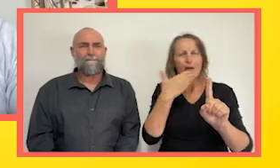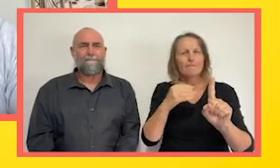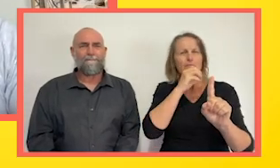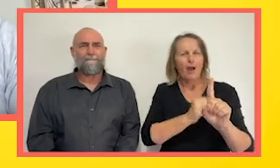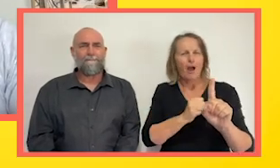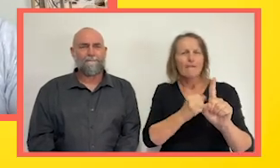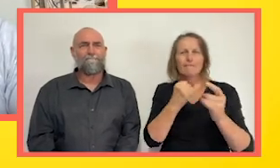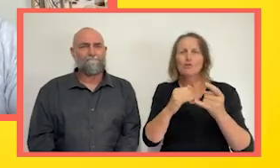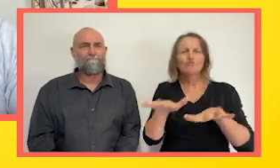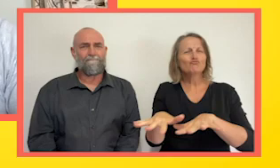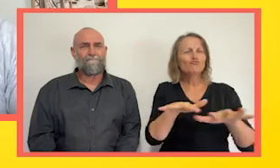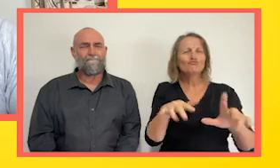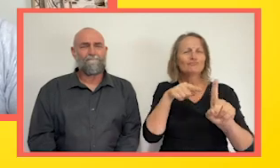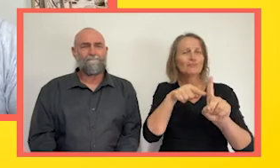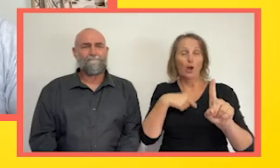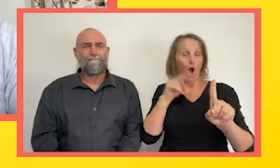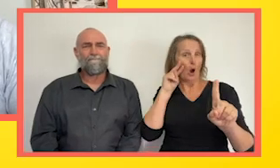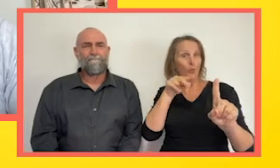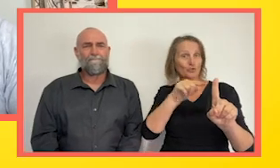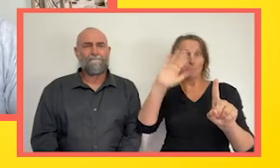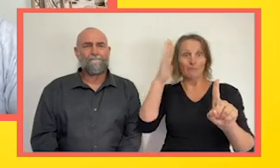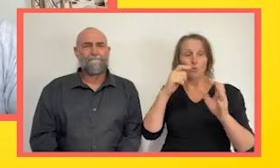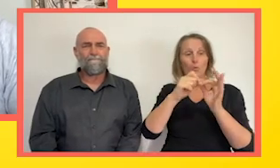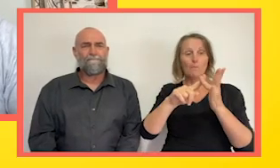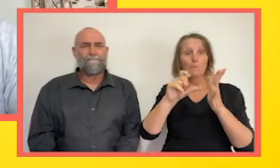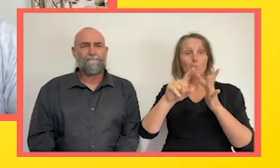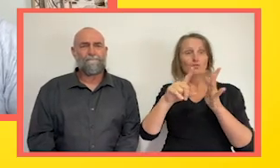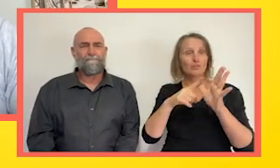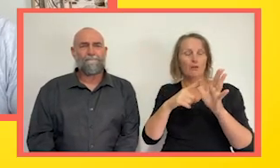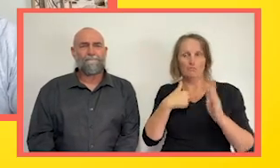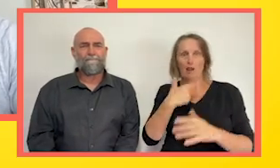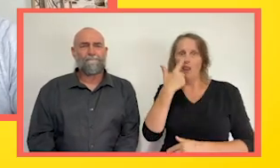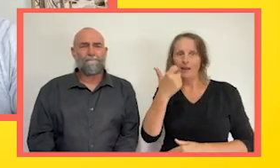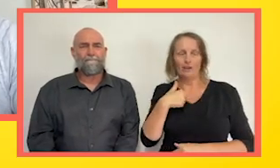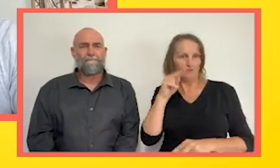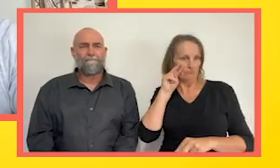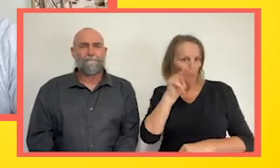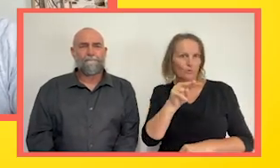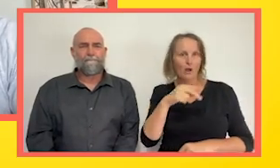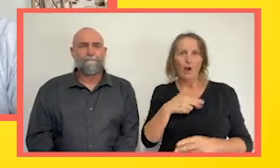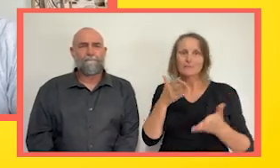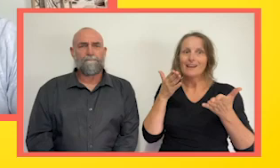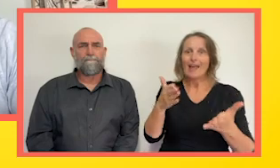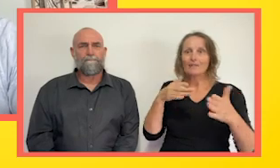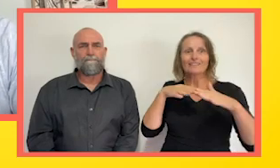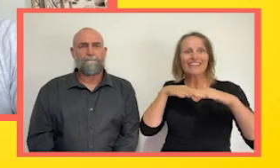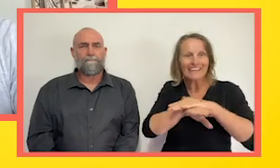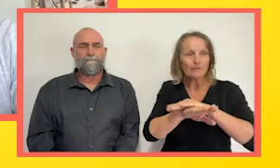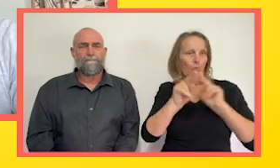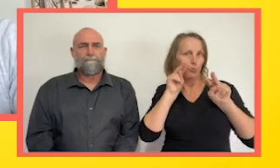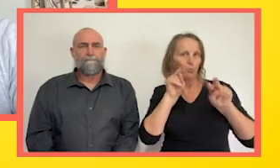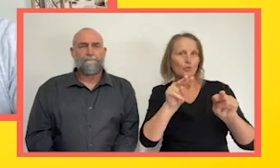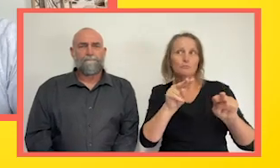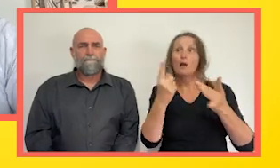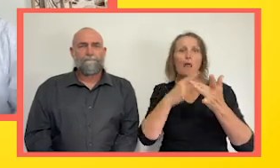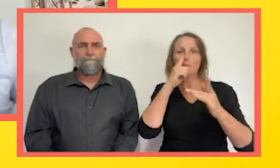so down to earth. And, like I watched him go play Boccia over there. I was very lucky to be allowed out of the Village to go watch him